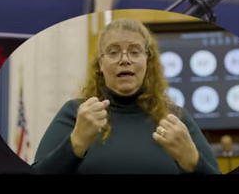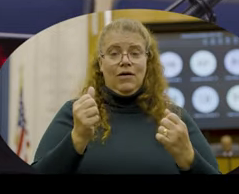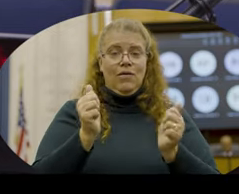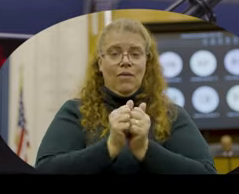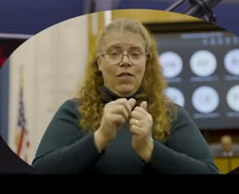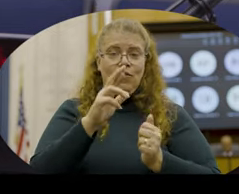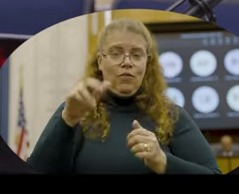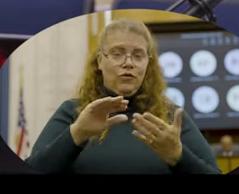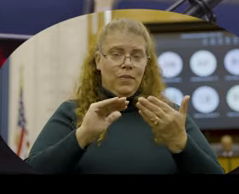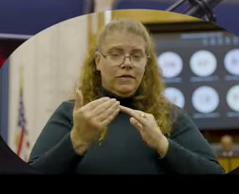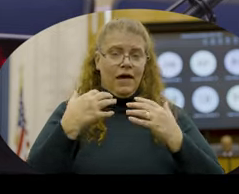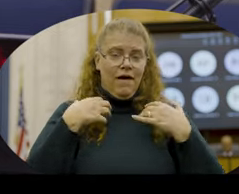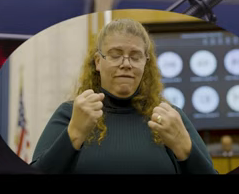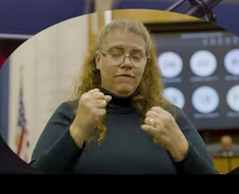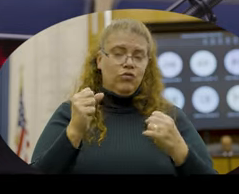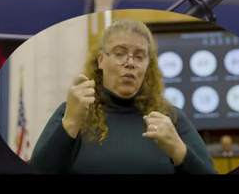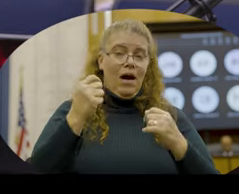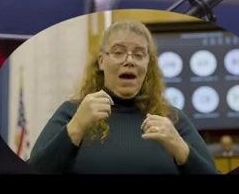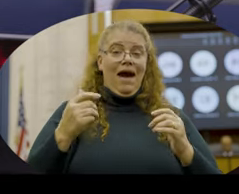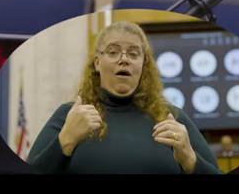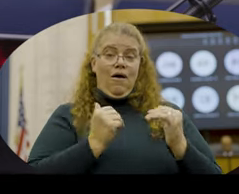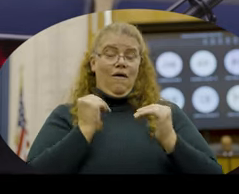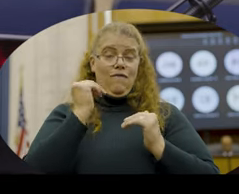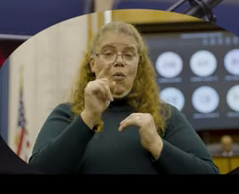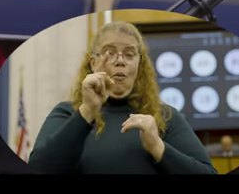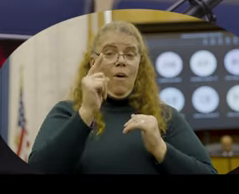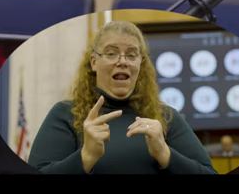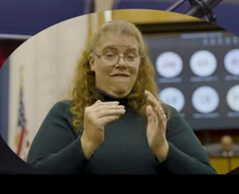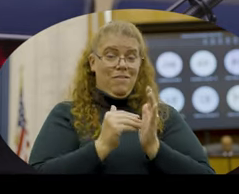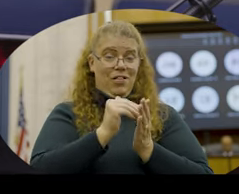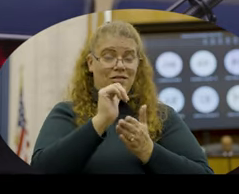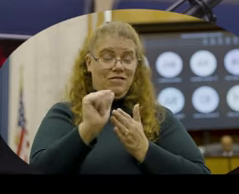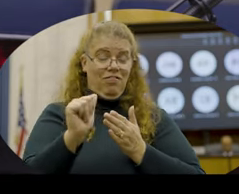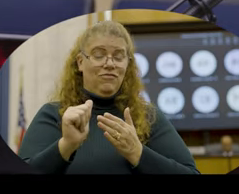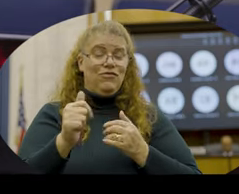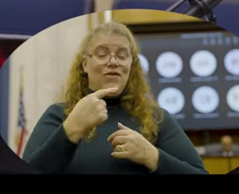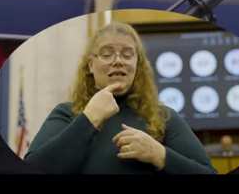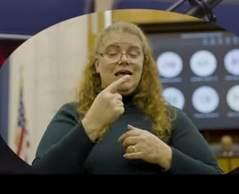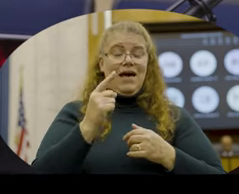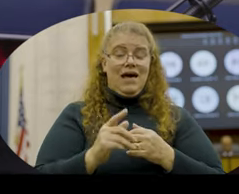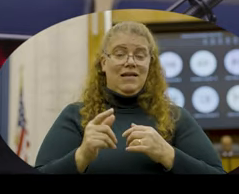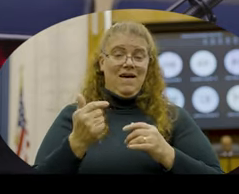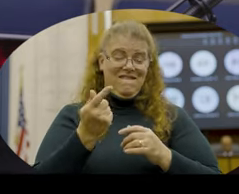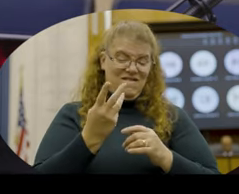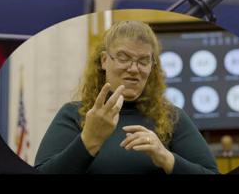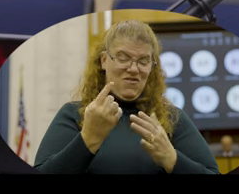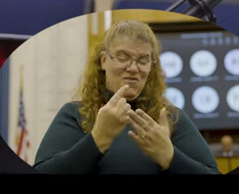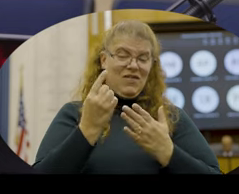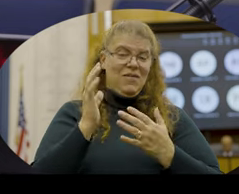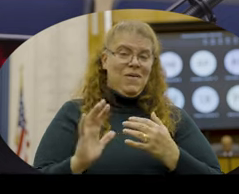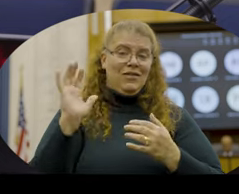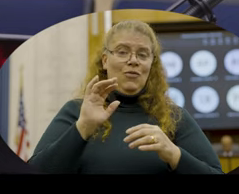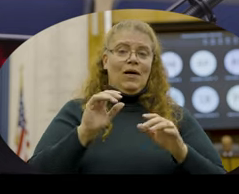hours than prior to the pandemic. These investments are about activating our communities